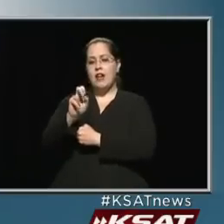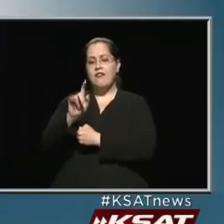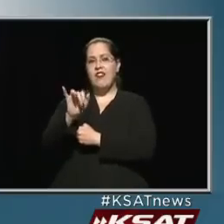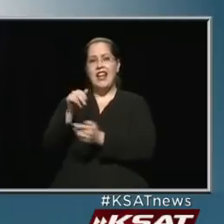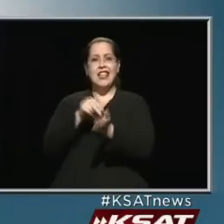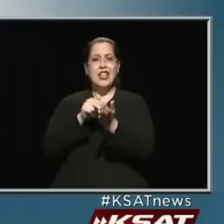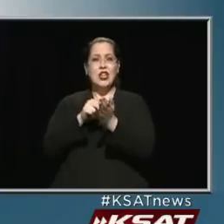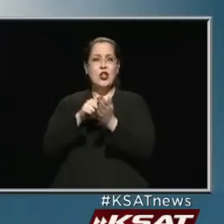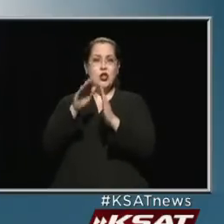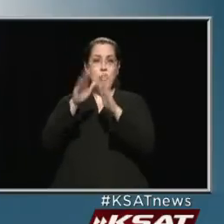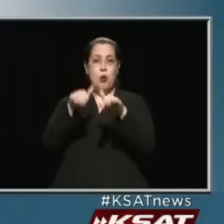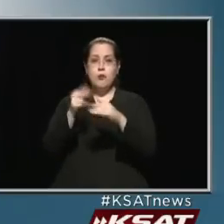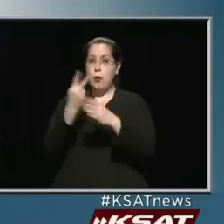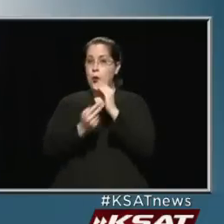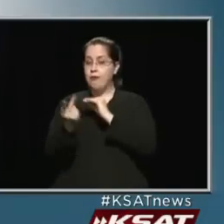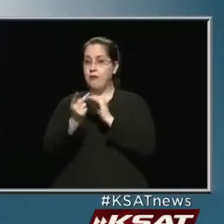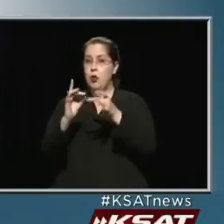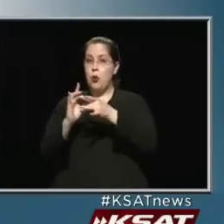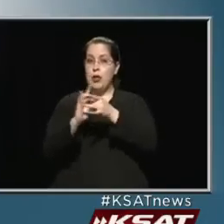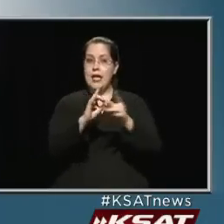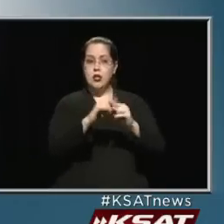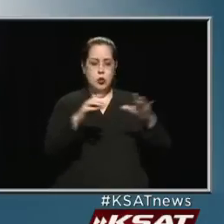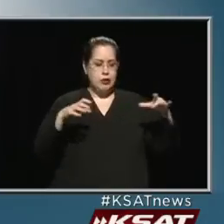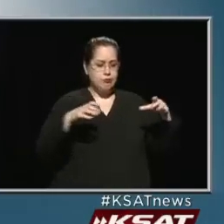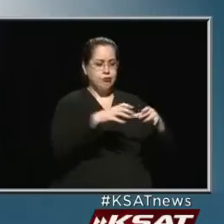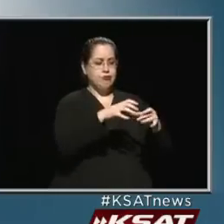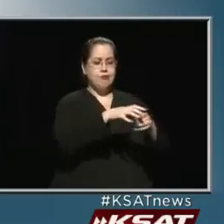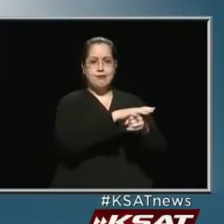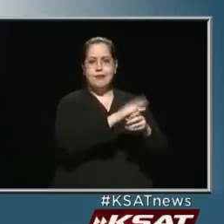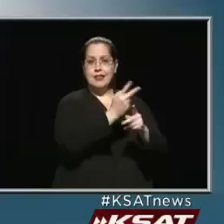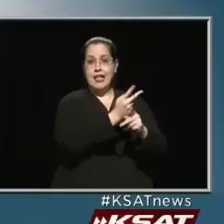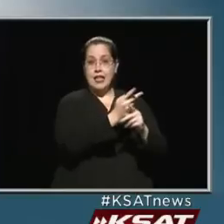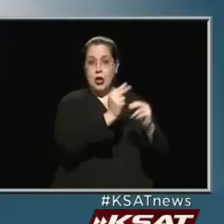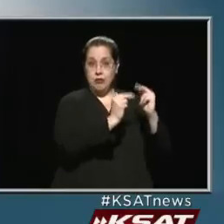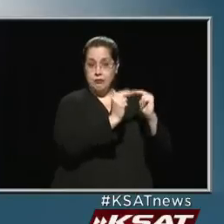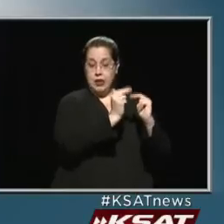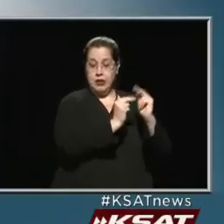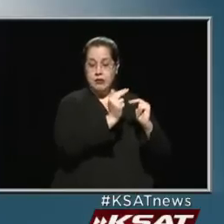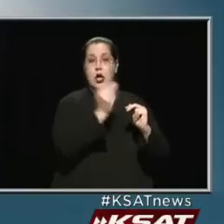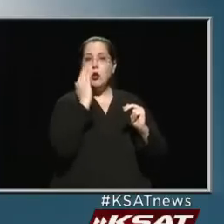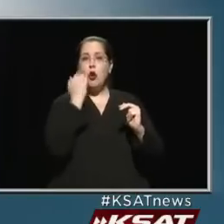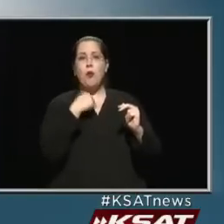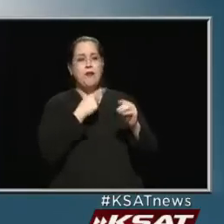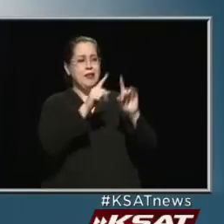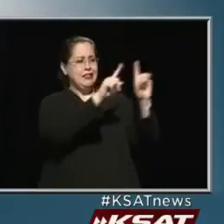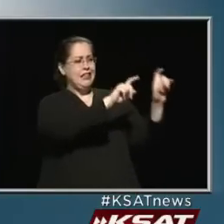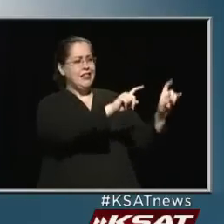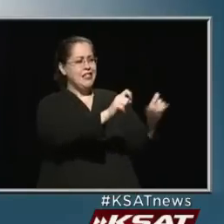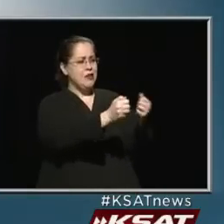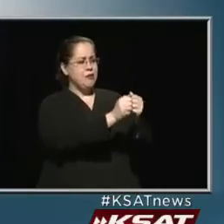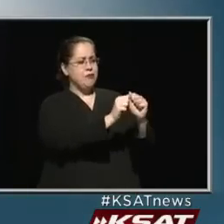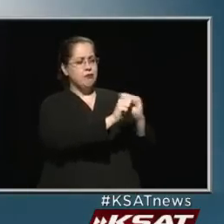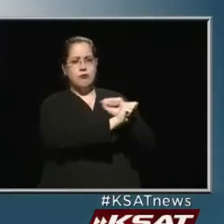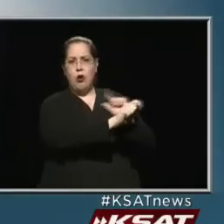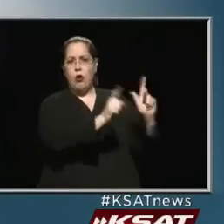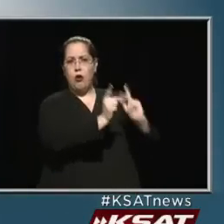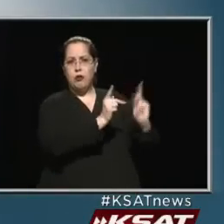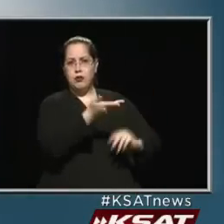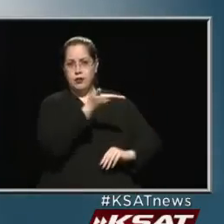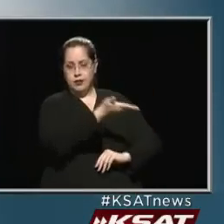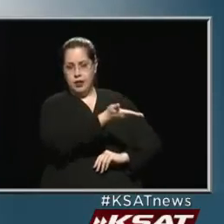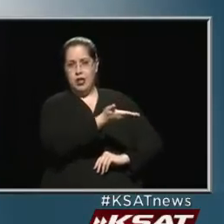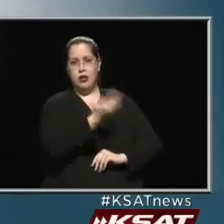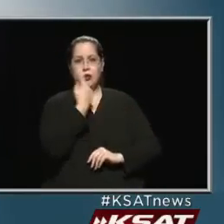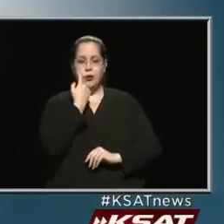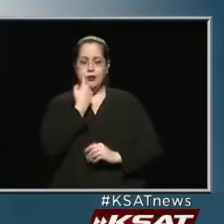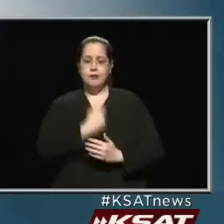home. So both of those were associated with our congregate facilities. And as you know, we've been doing universal testing in those facilities as